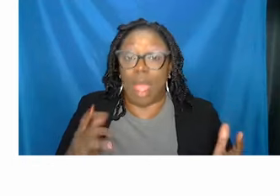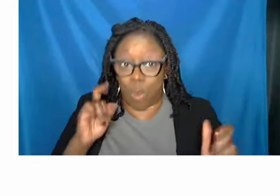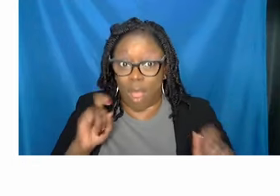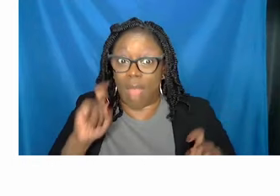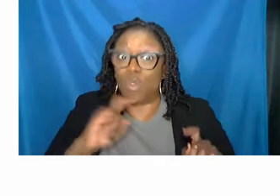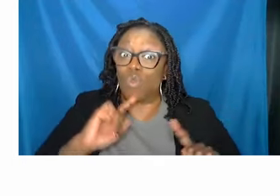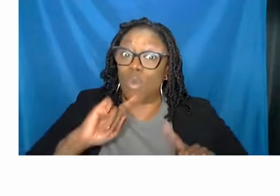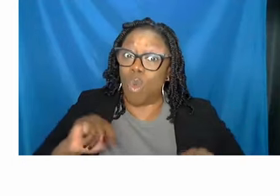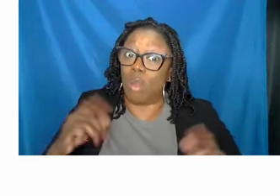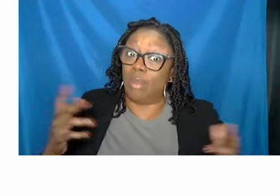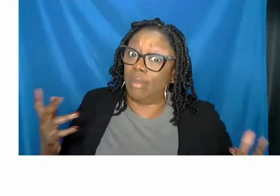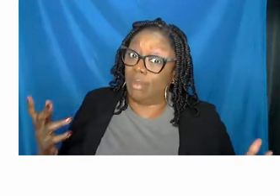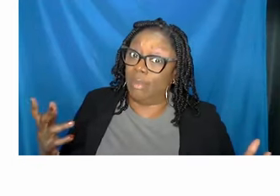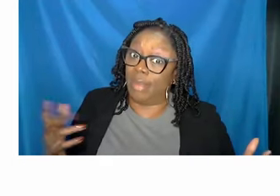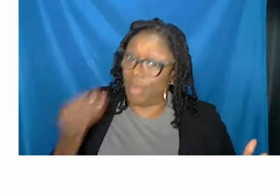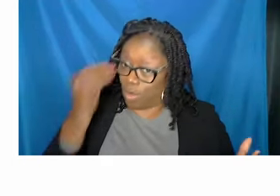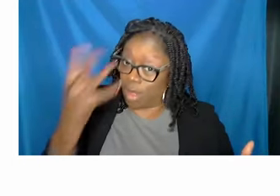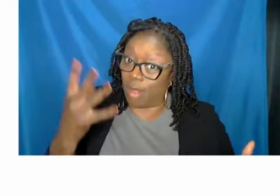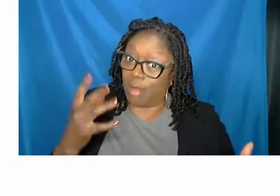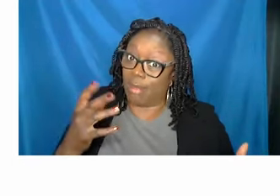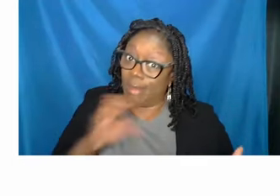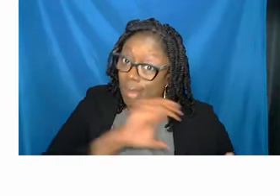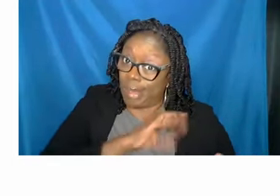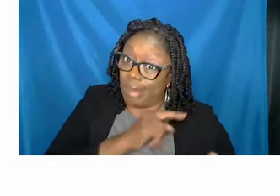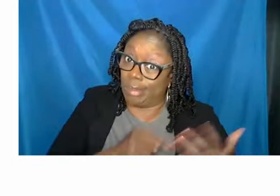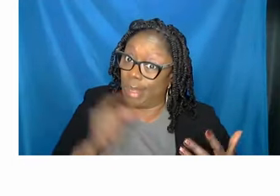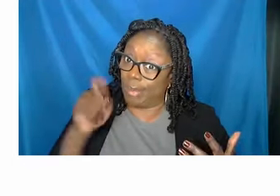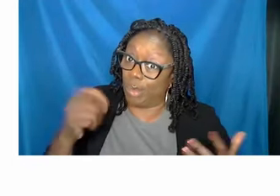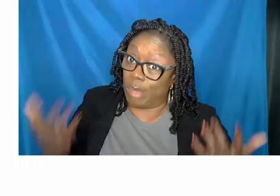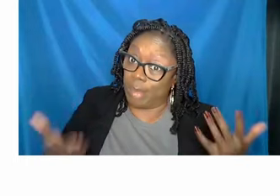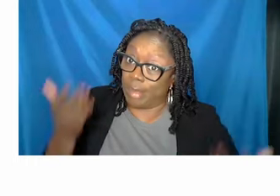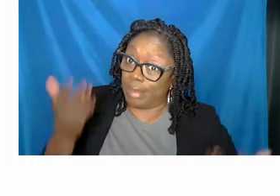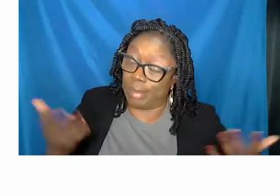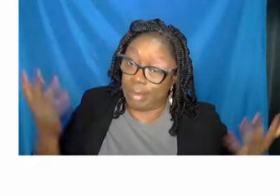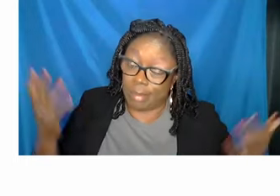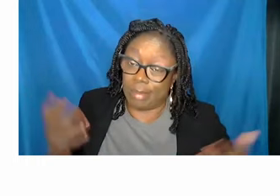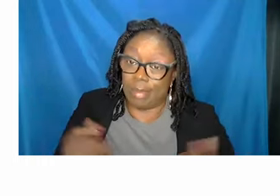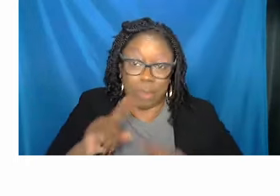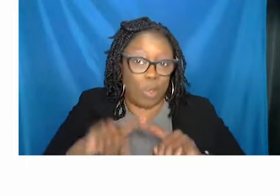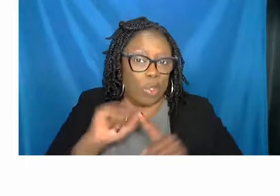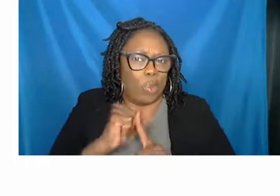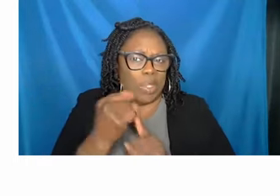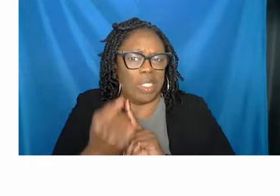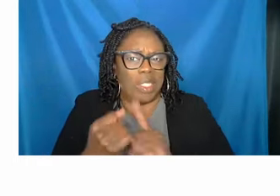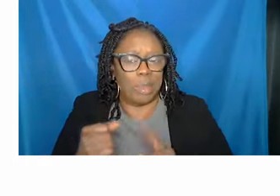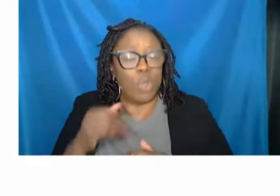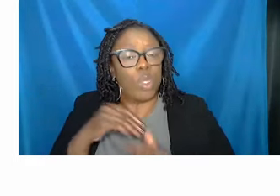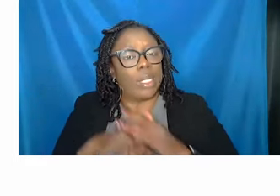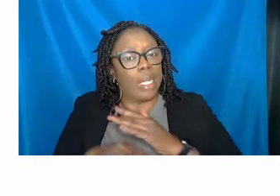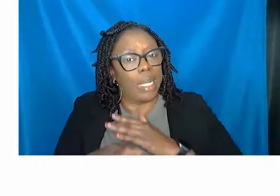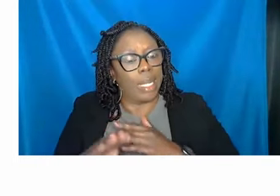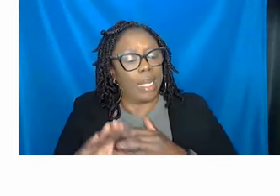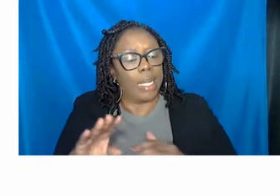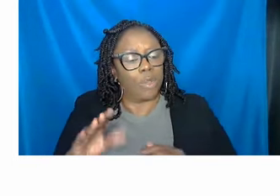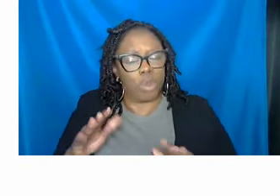with that situation, sometimes he was belligerent at times, depending on the situation, right? But you're going in there and doing that